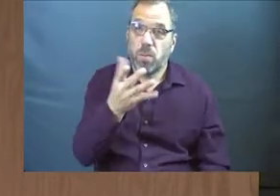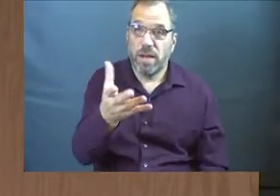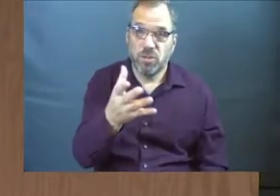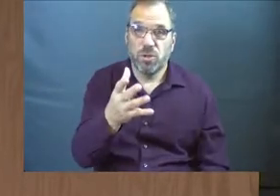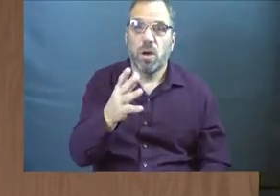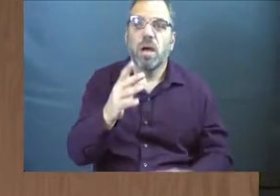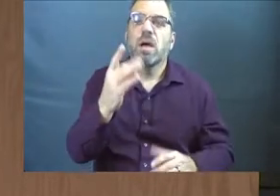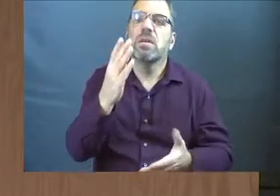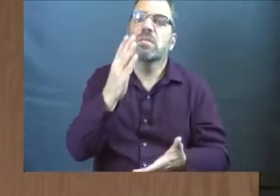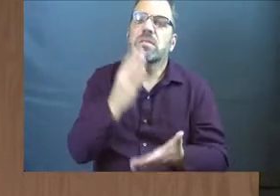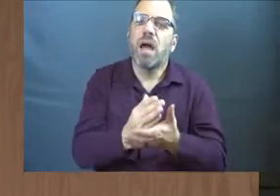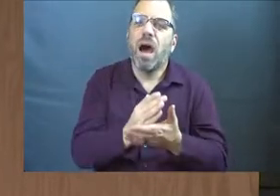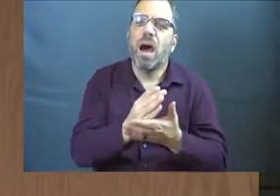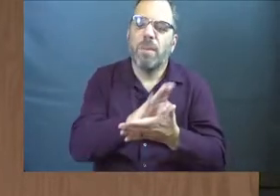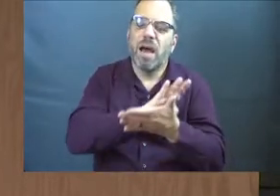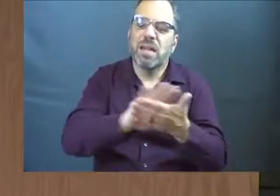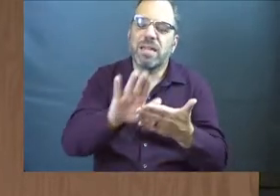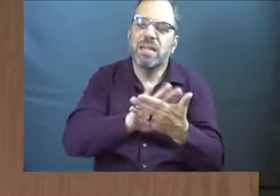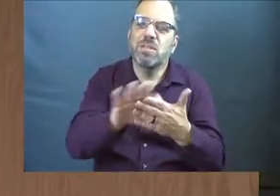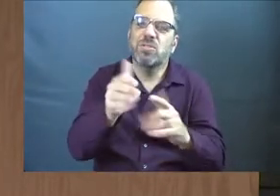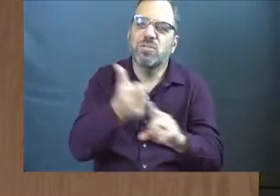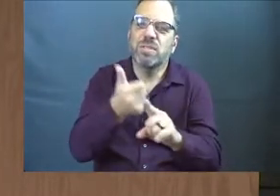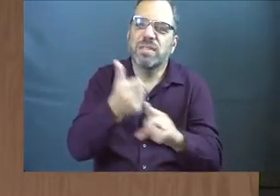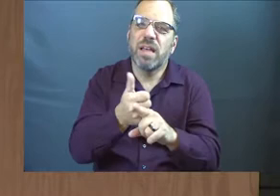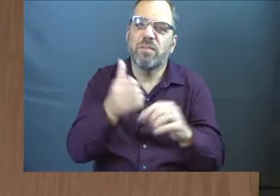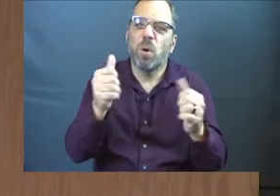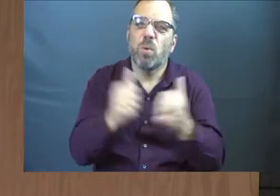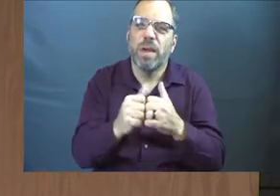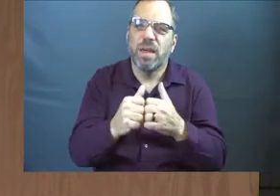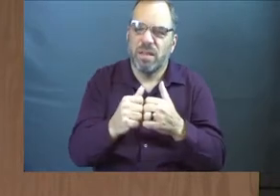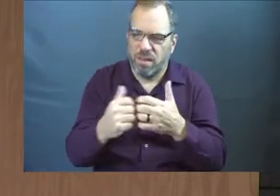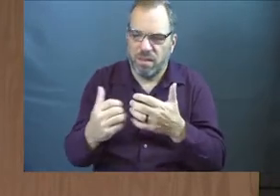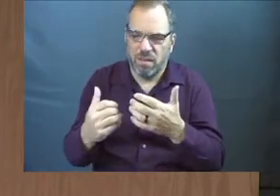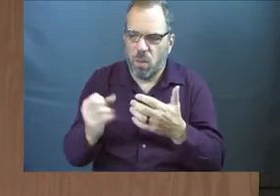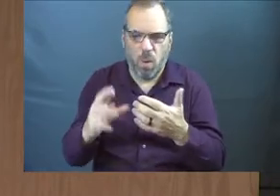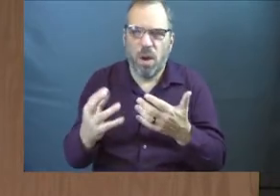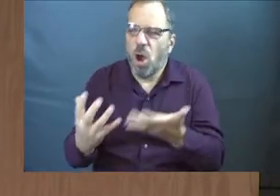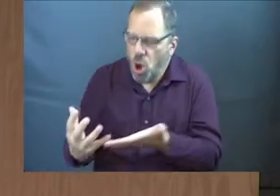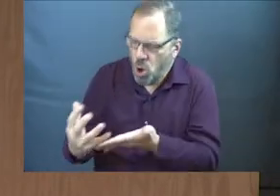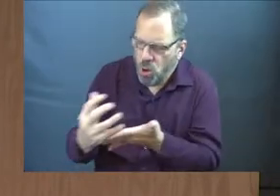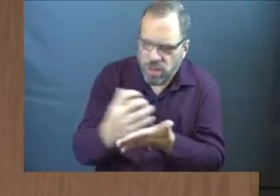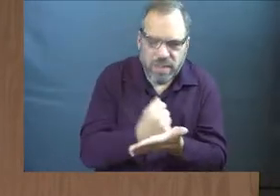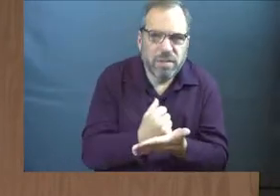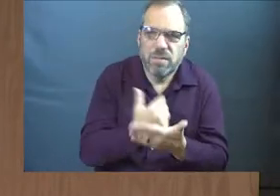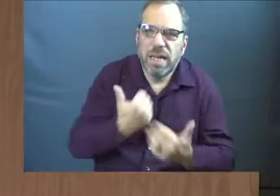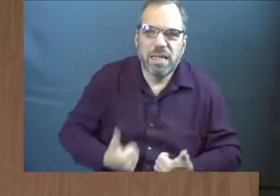stop with the idea of cleaning yourself up, and he wants you to stop with the idea of earning anything in your life.